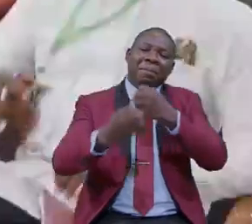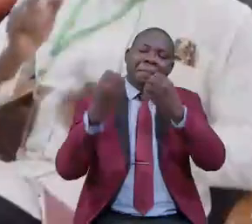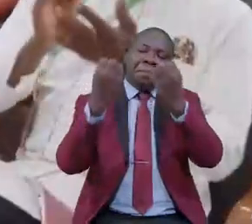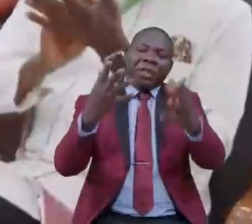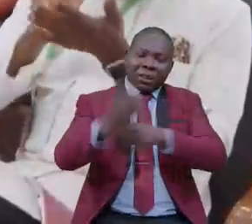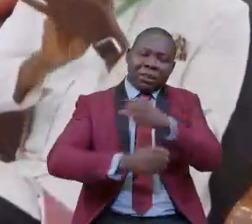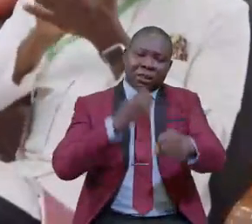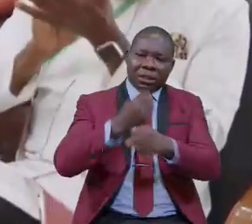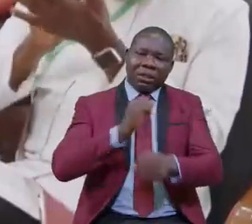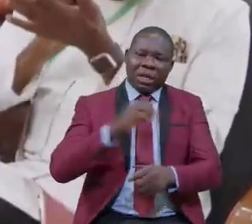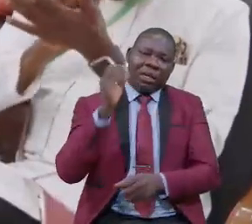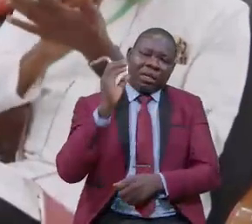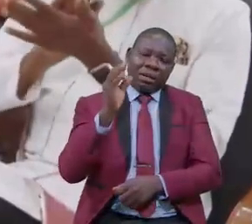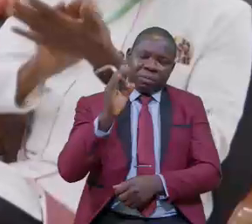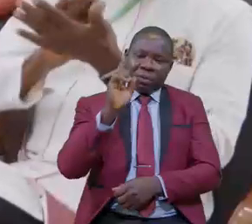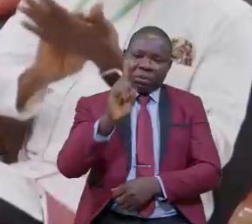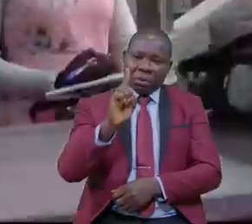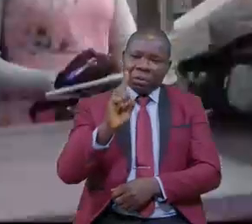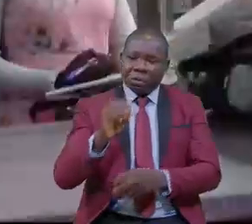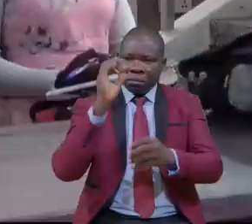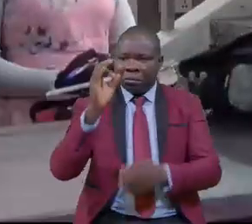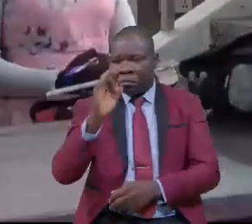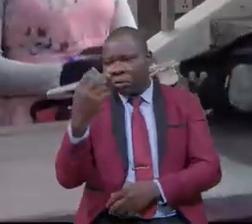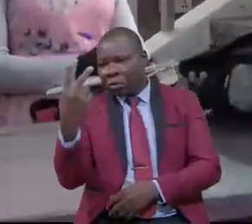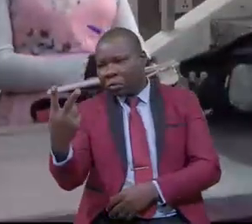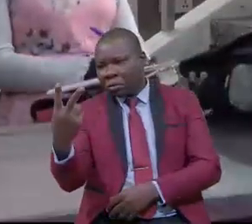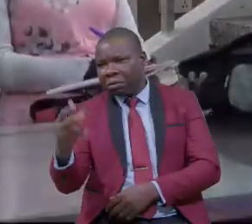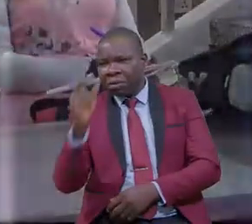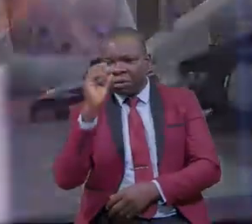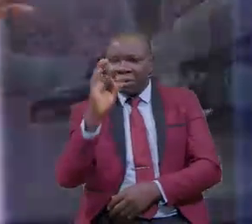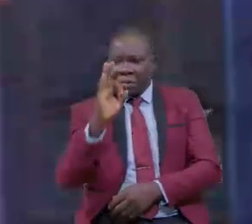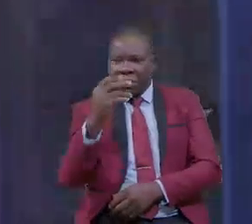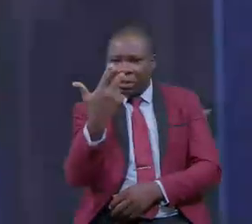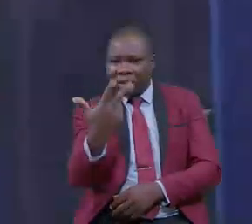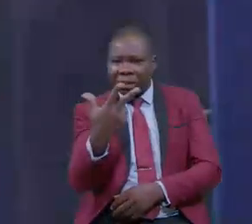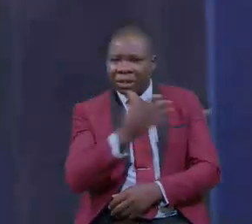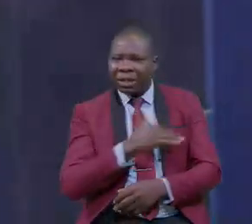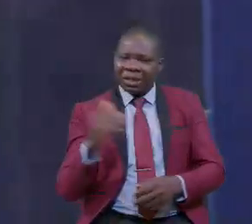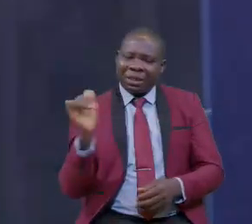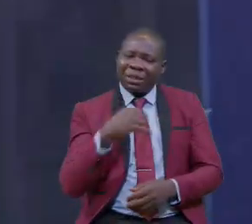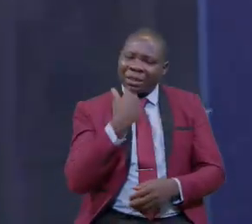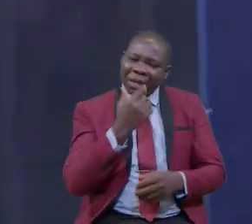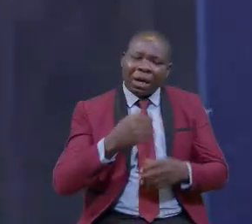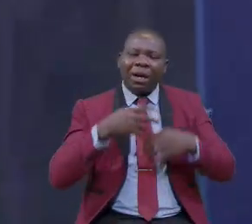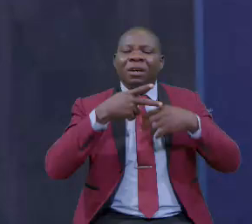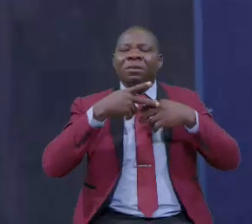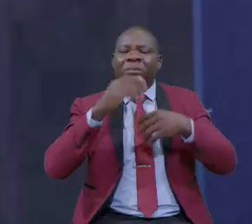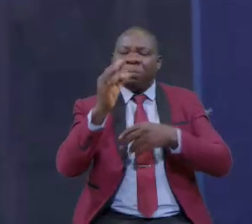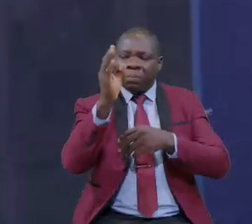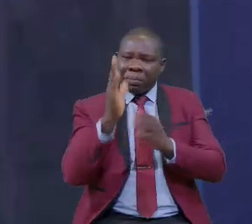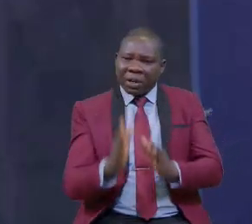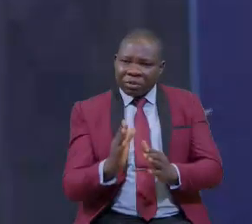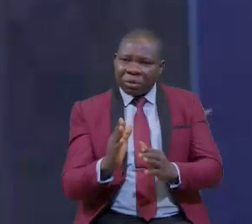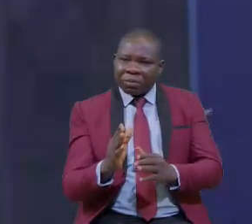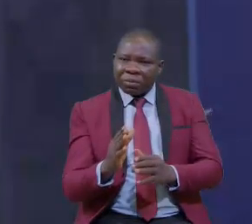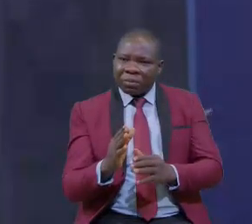And then they said, Pastor, we didn't schedule this one, but can you take a 4th one?